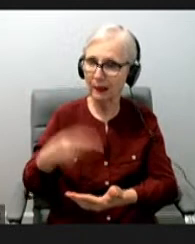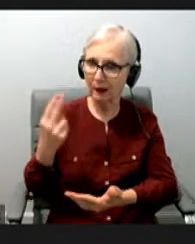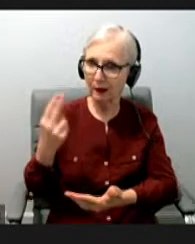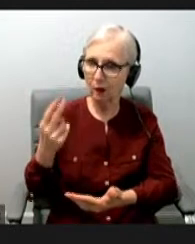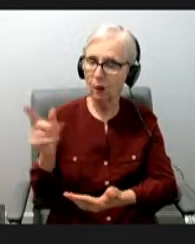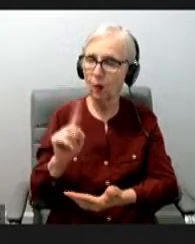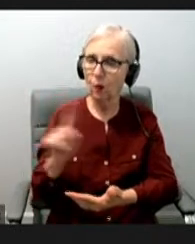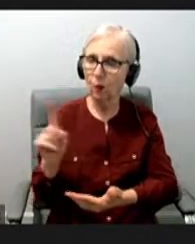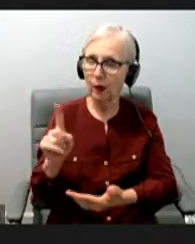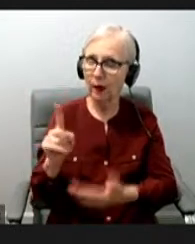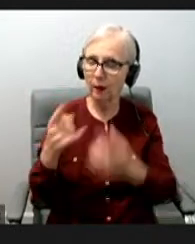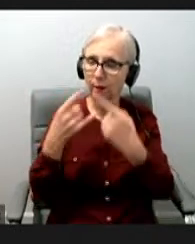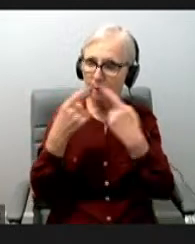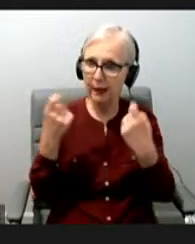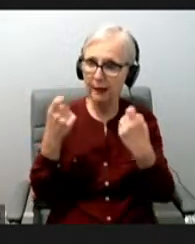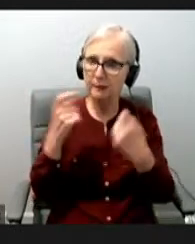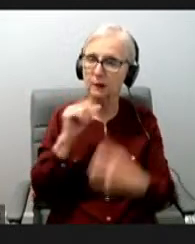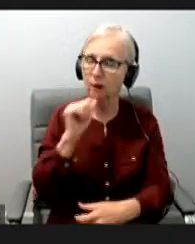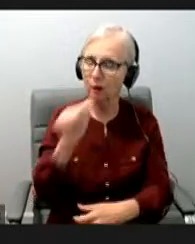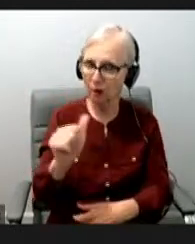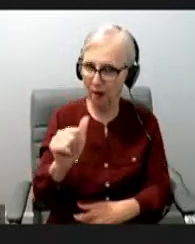masks are not in place.